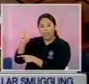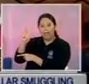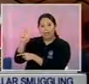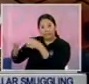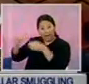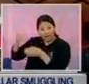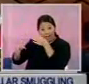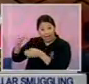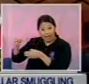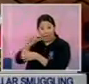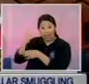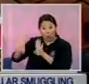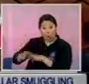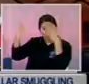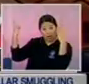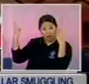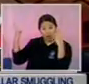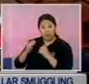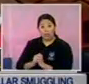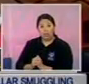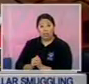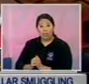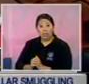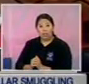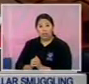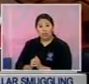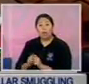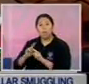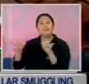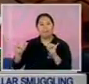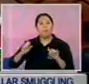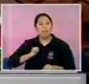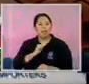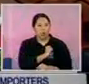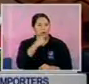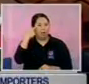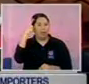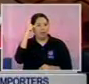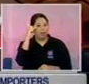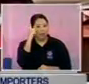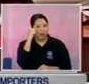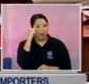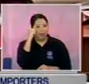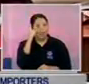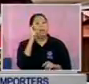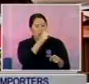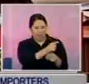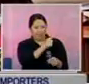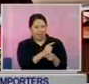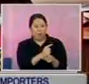we violate people's rights. But Senator Lacson is correct in pointing out that we have to suspend our rules if we want to go in